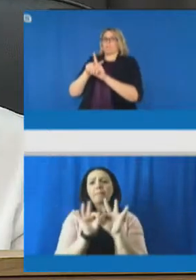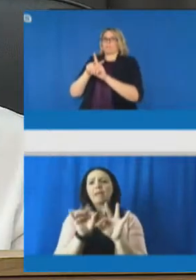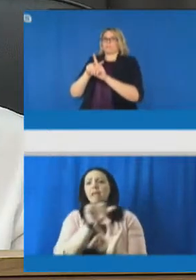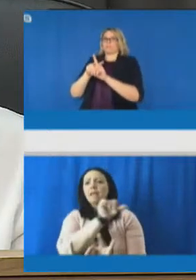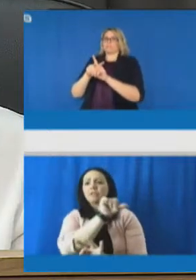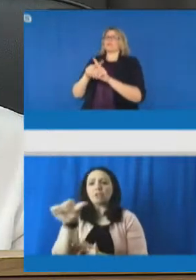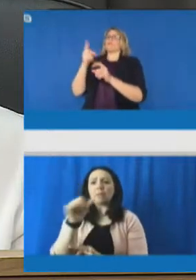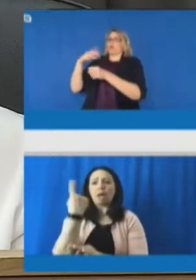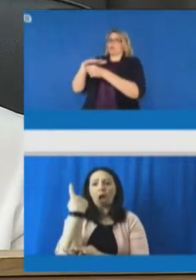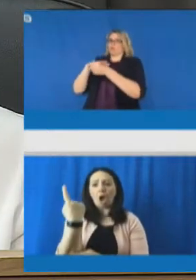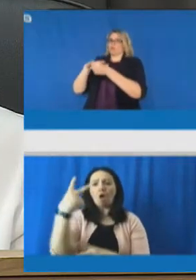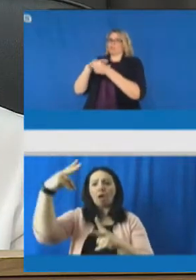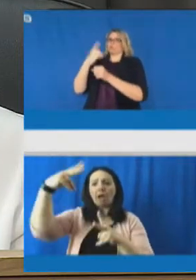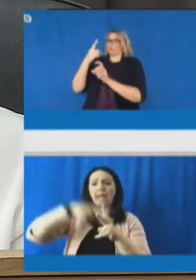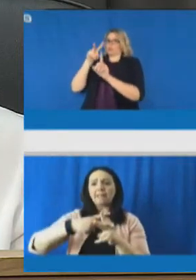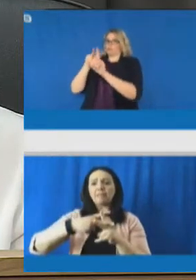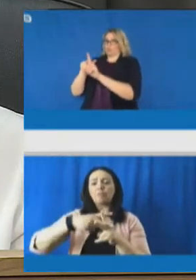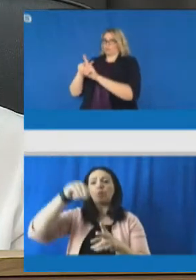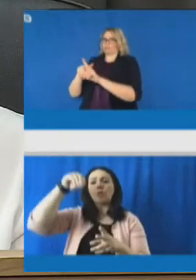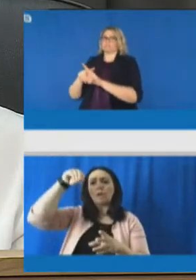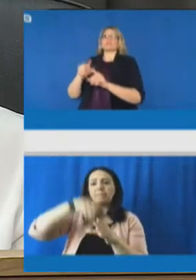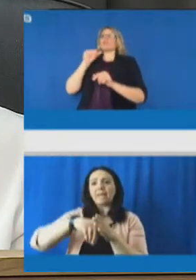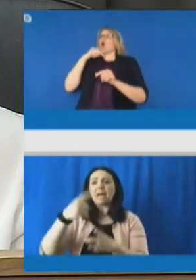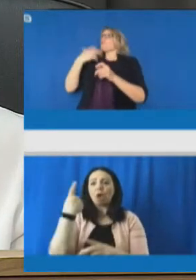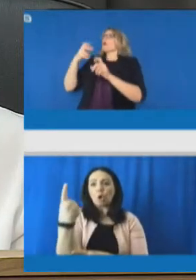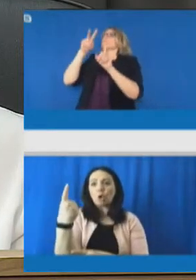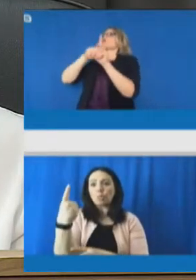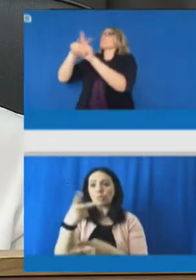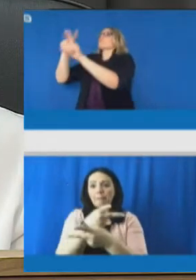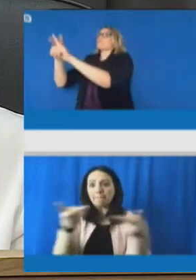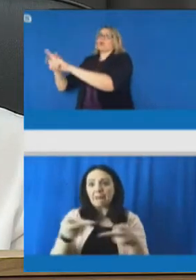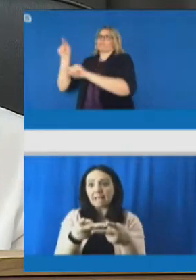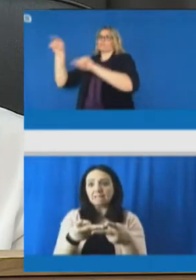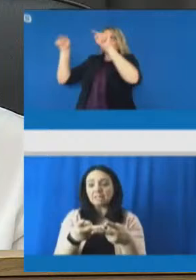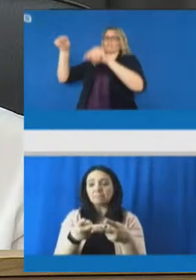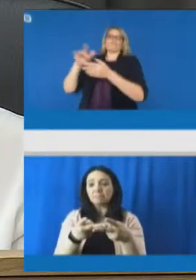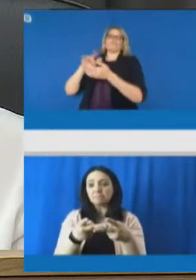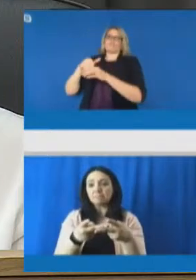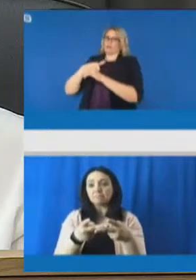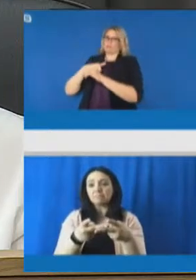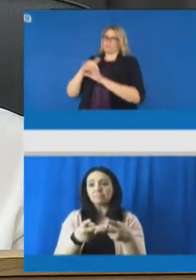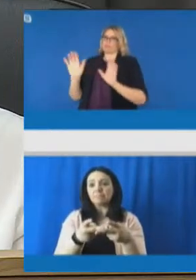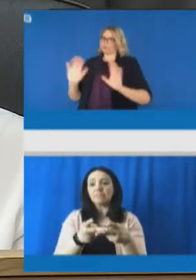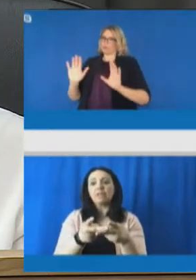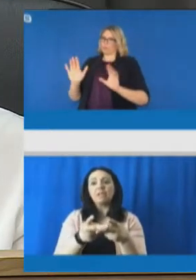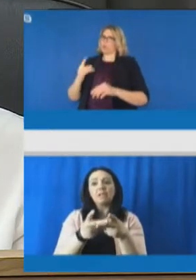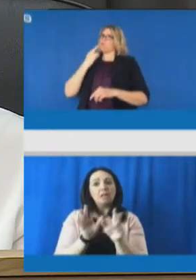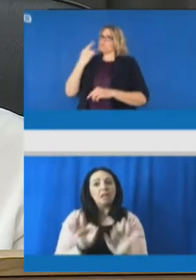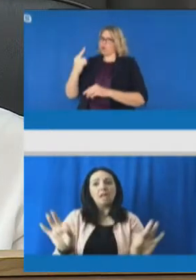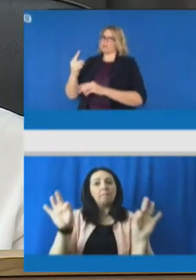administering vaccines in their office at this time and will not be accepting appointments with patients for that reason.